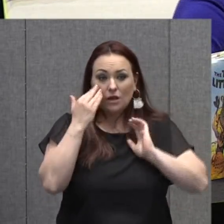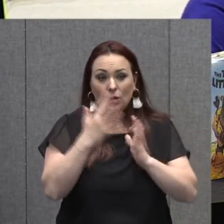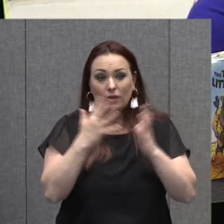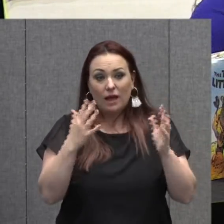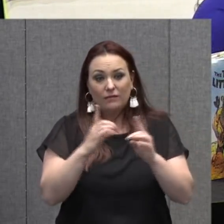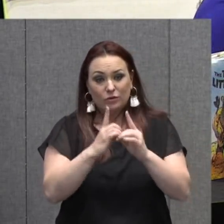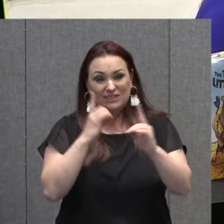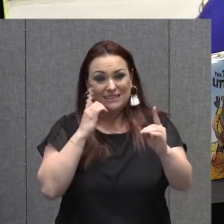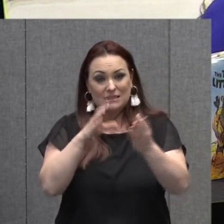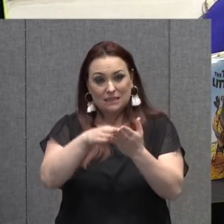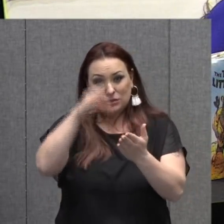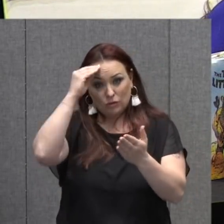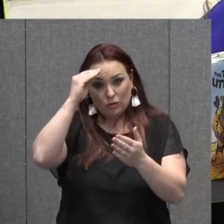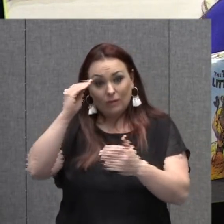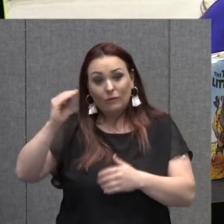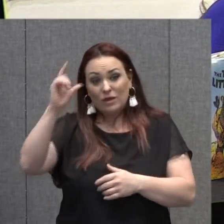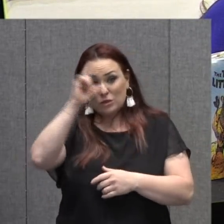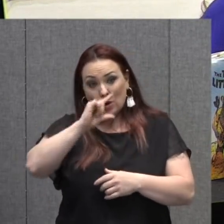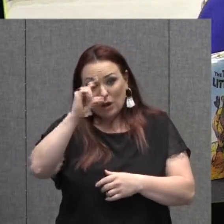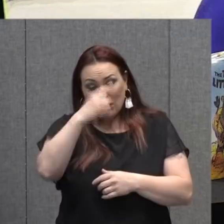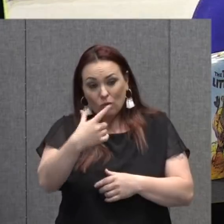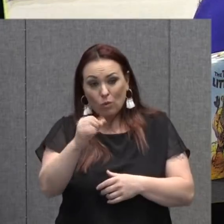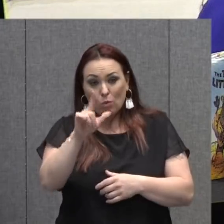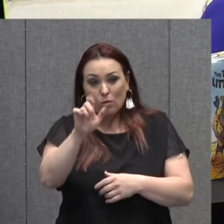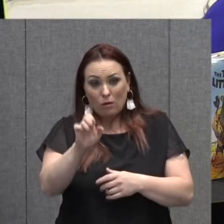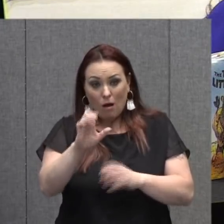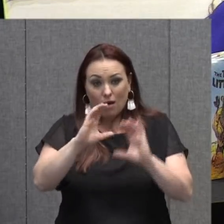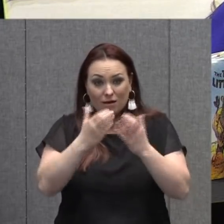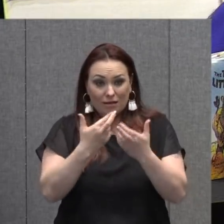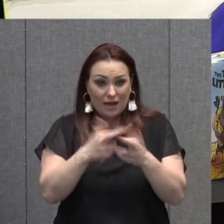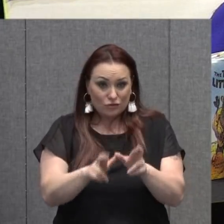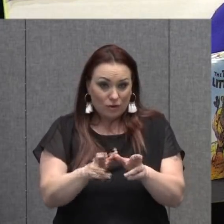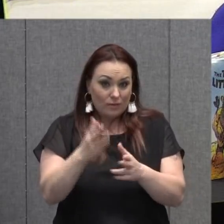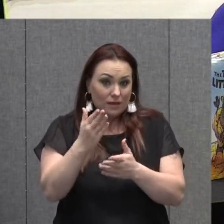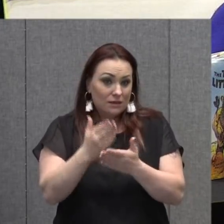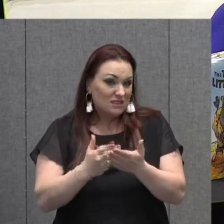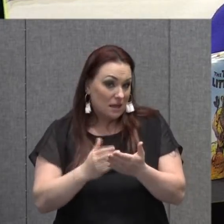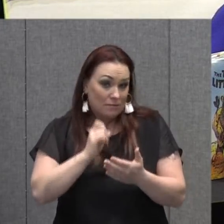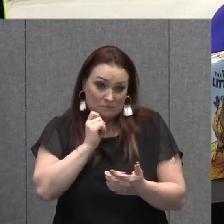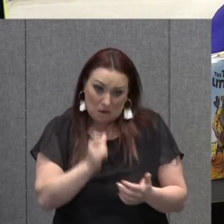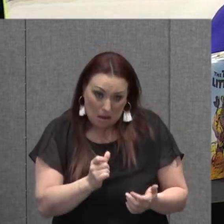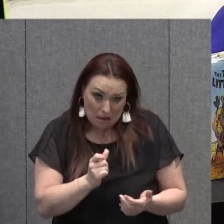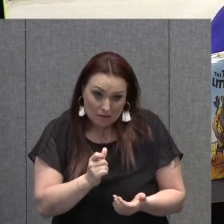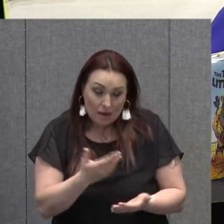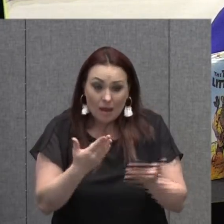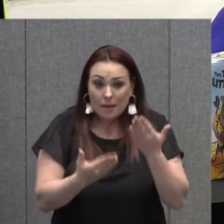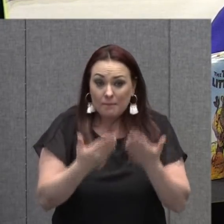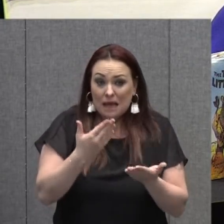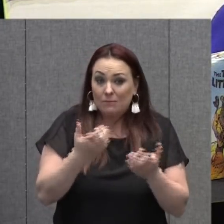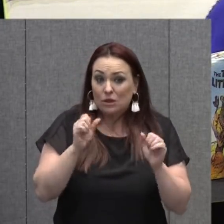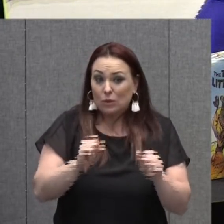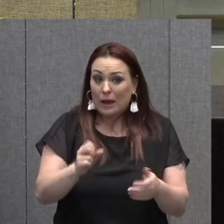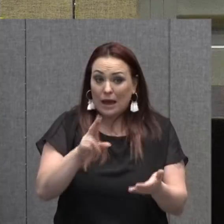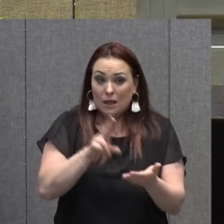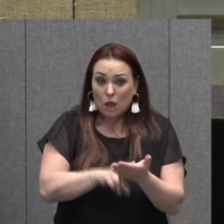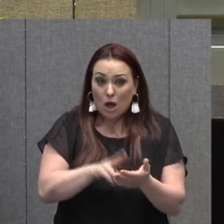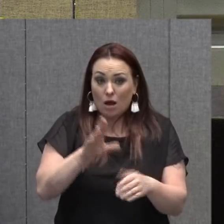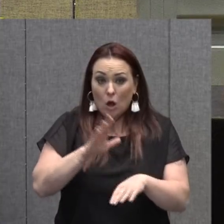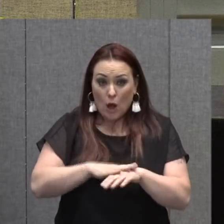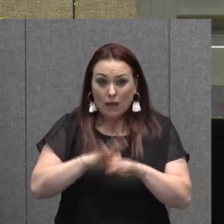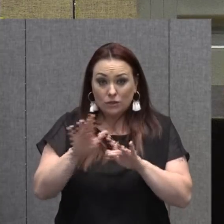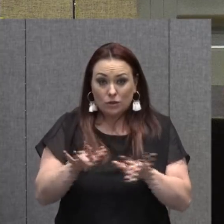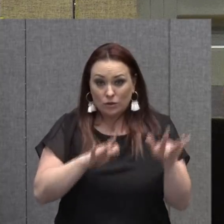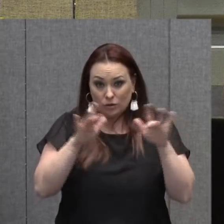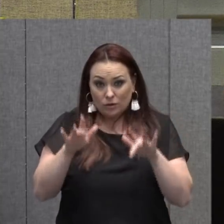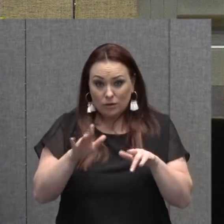your distance learning with your Google Classrooms and things like that, and some of you aren't. Maybe you can log on to a computer,